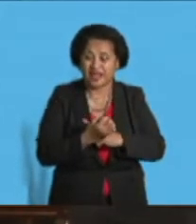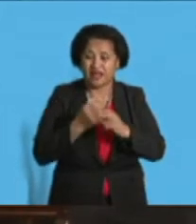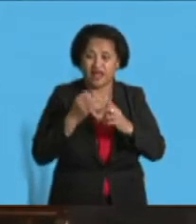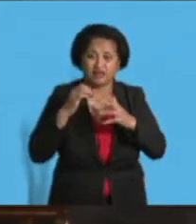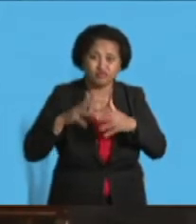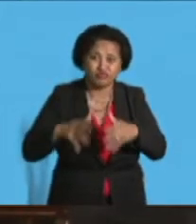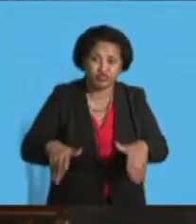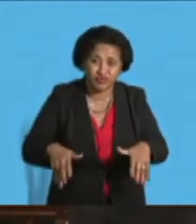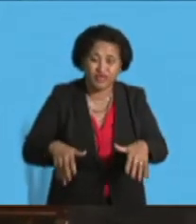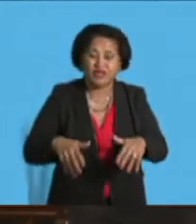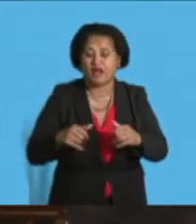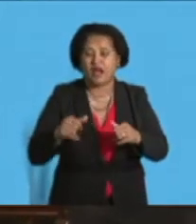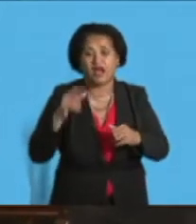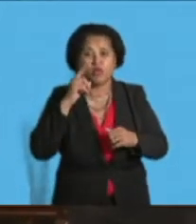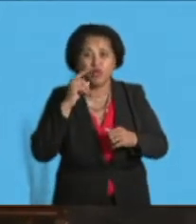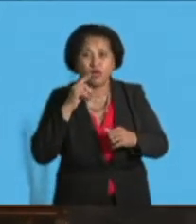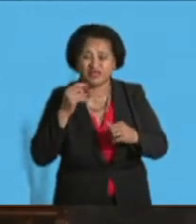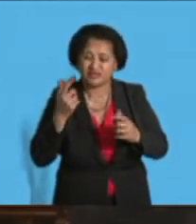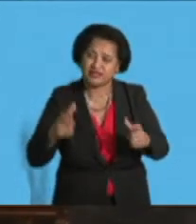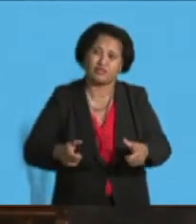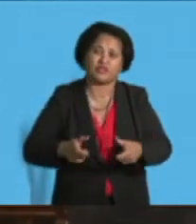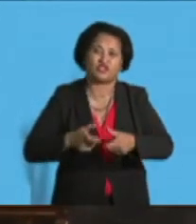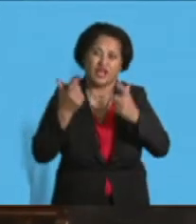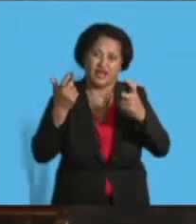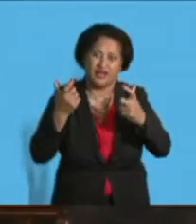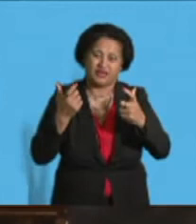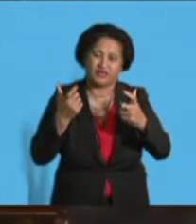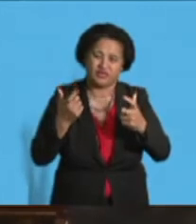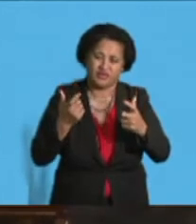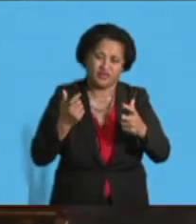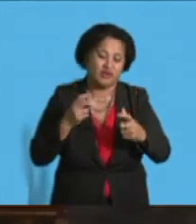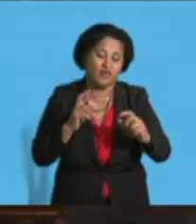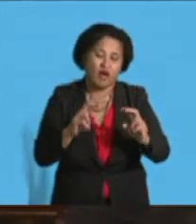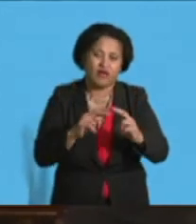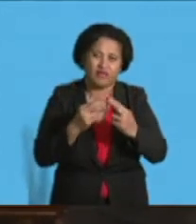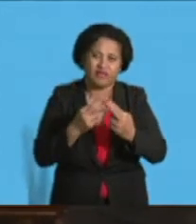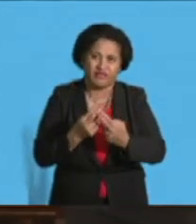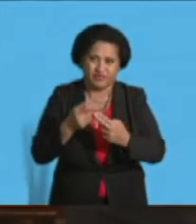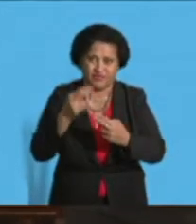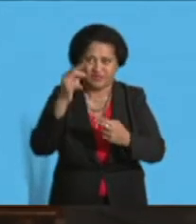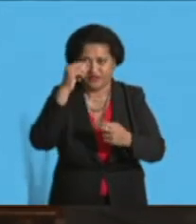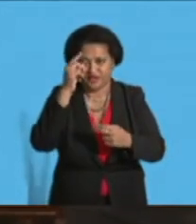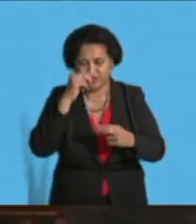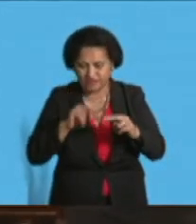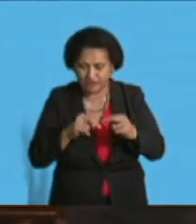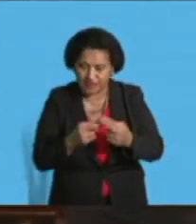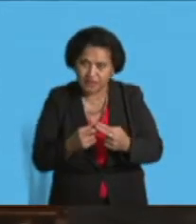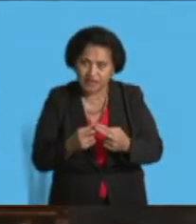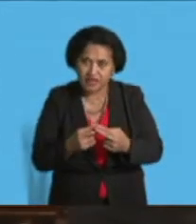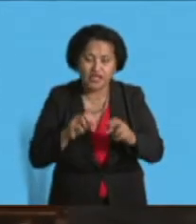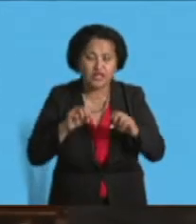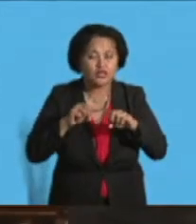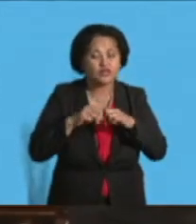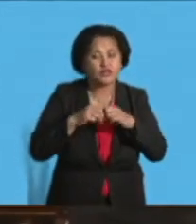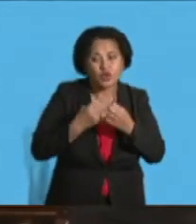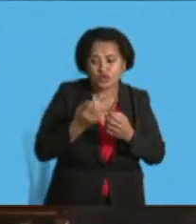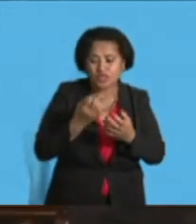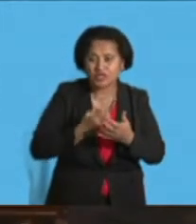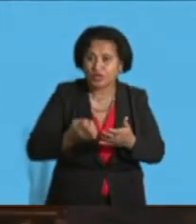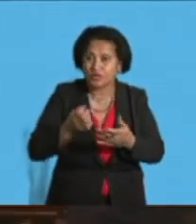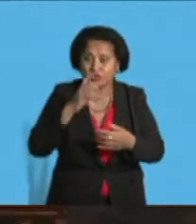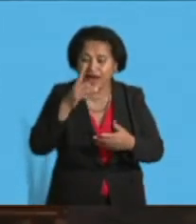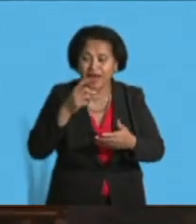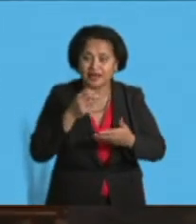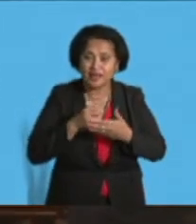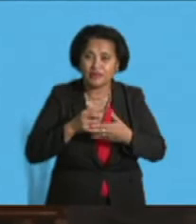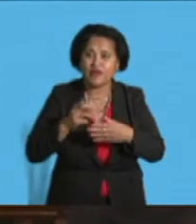fundamental challenges to sustainable development and scrutiny of our Fijian families. Socio-economic advances cannot be sustained without clean air